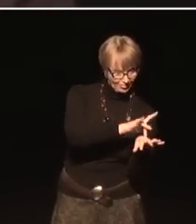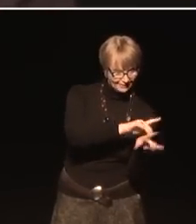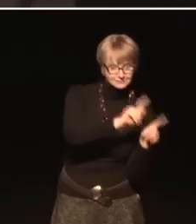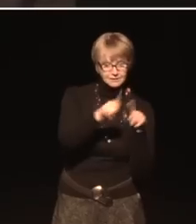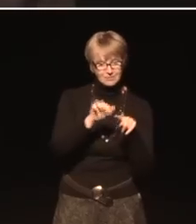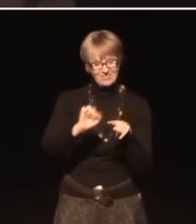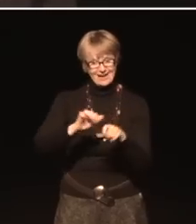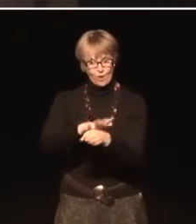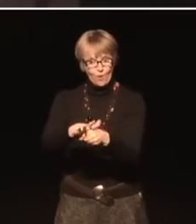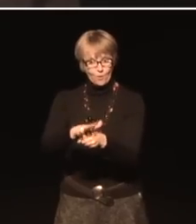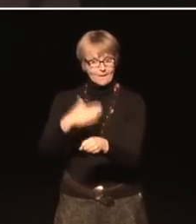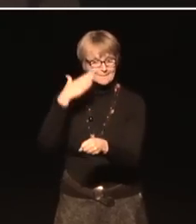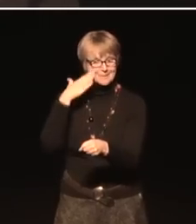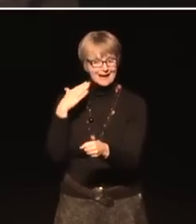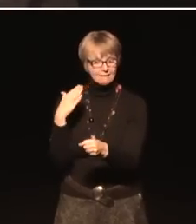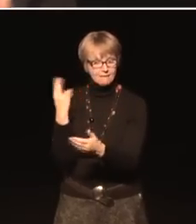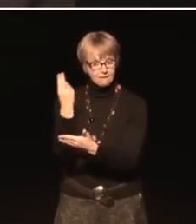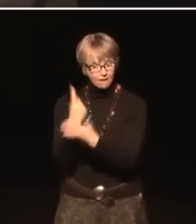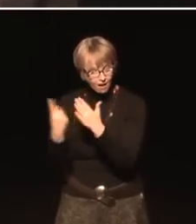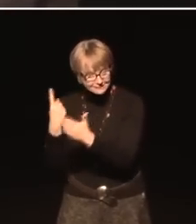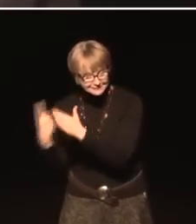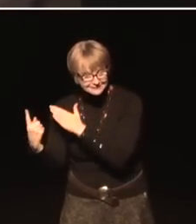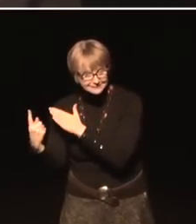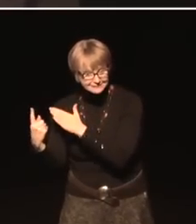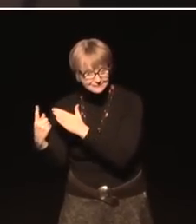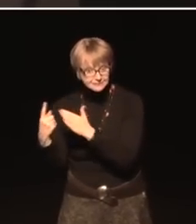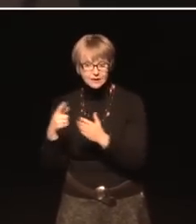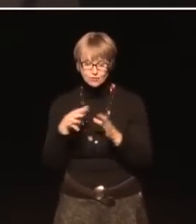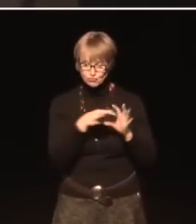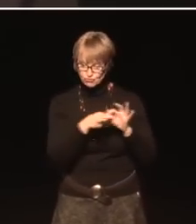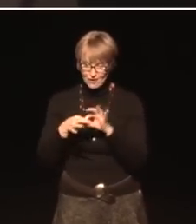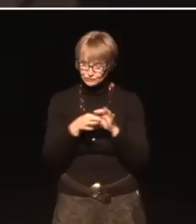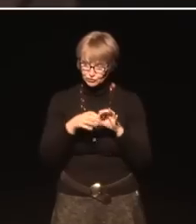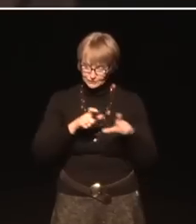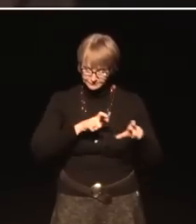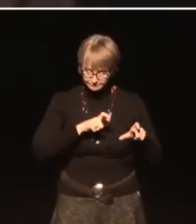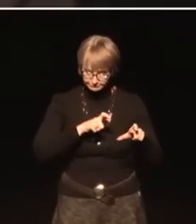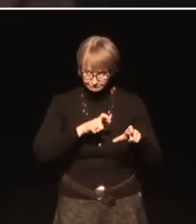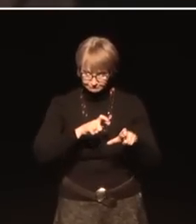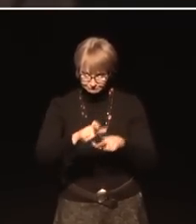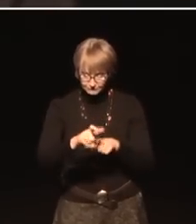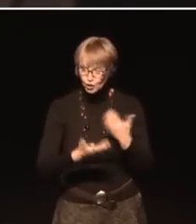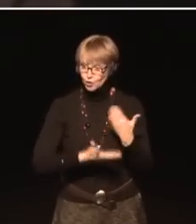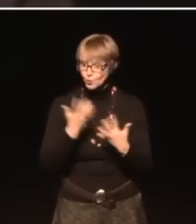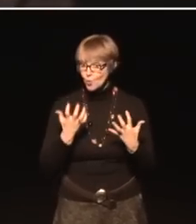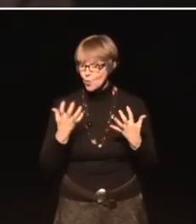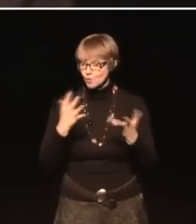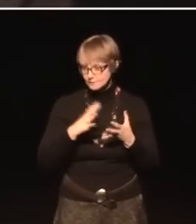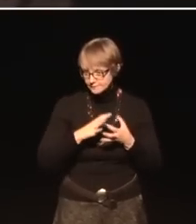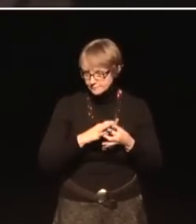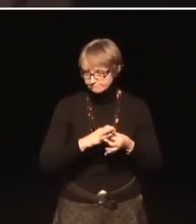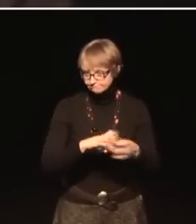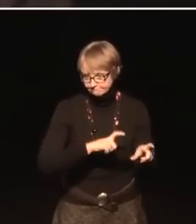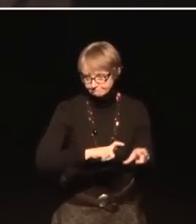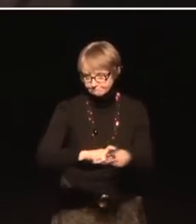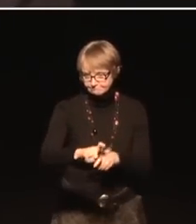artists, creating lasting relationships between regional theatres and their new audiences, bringing more people